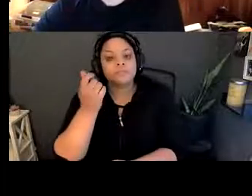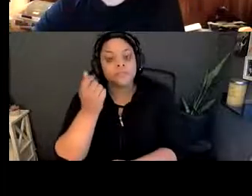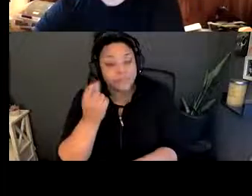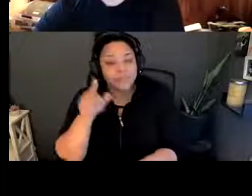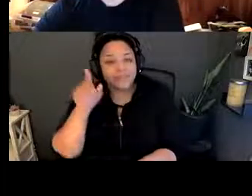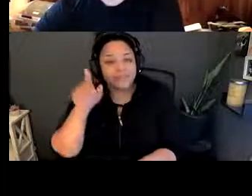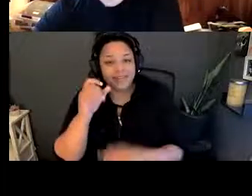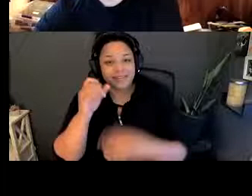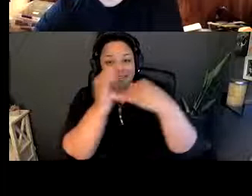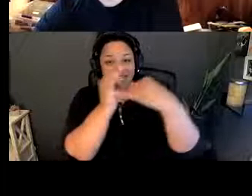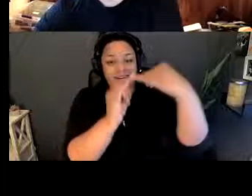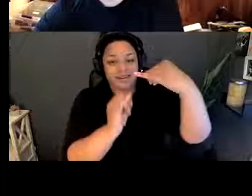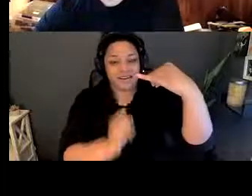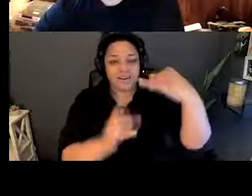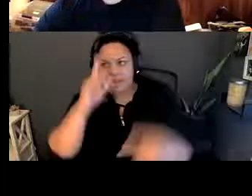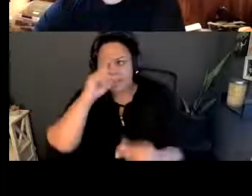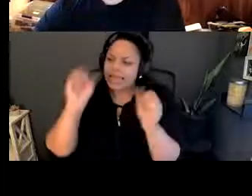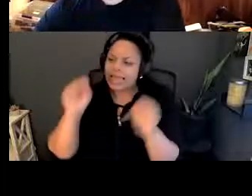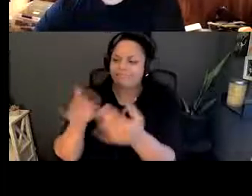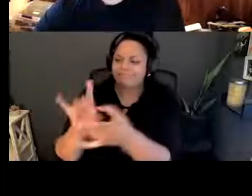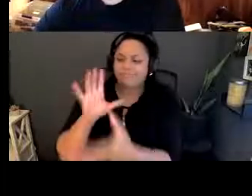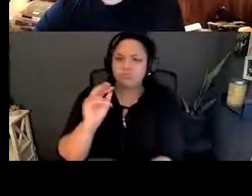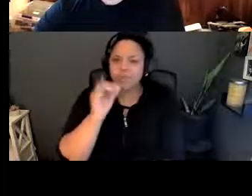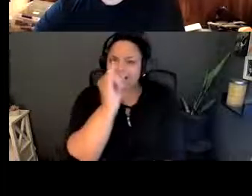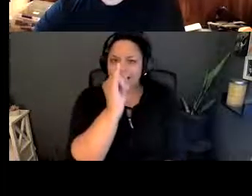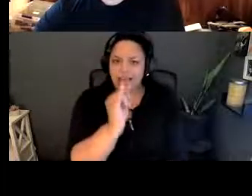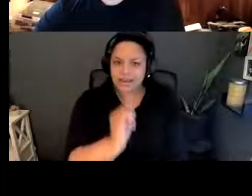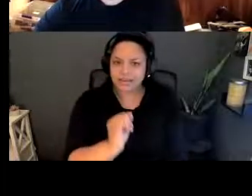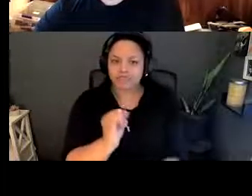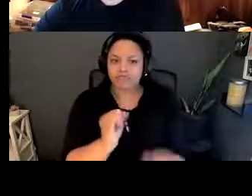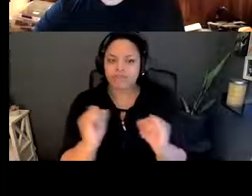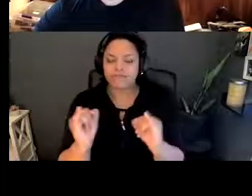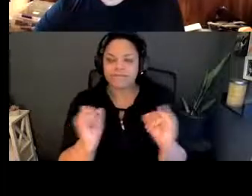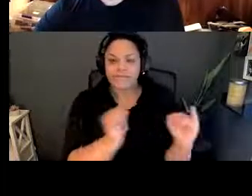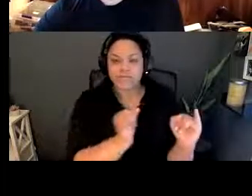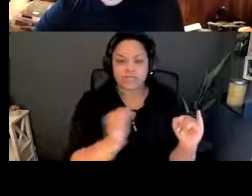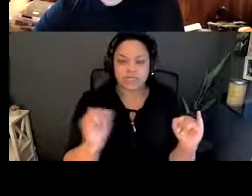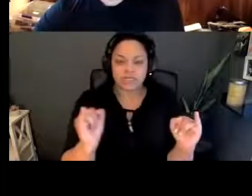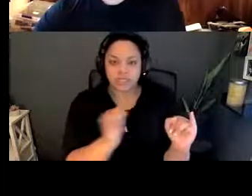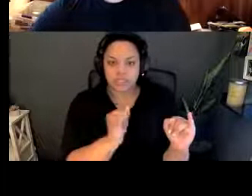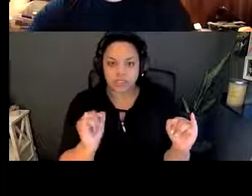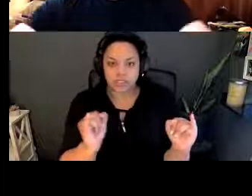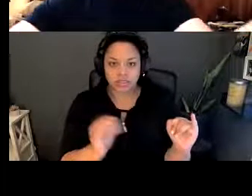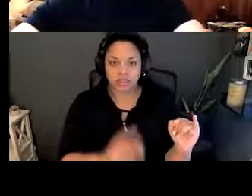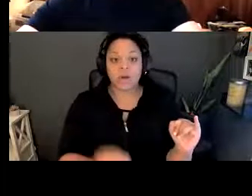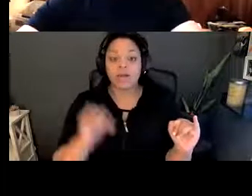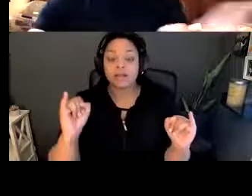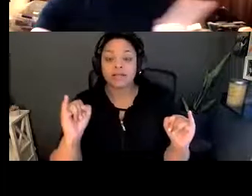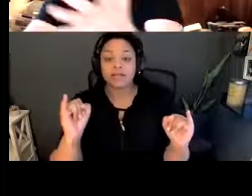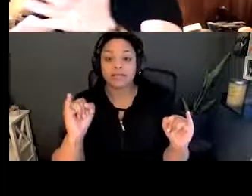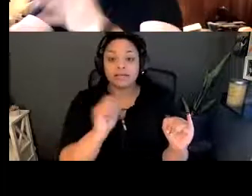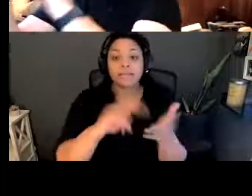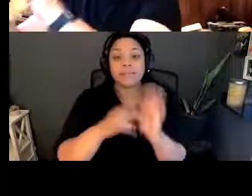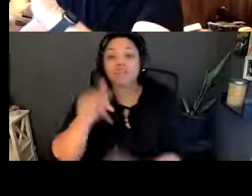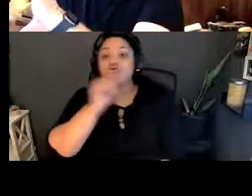arbitrary line somehow shifts. And so what they do is they end up ultimately reducing the bandwidth